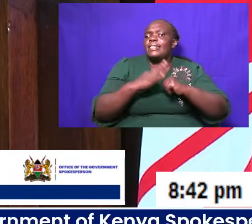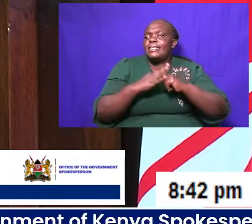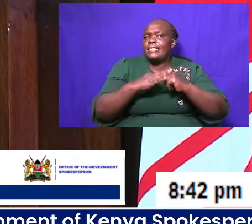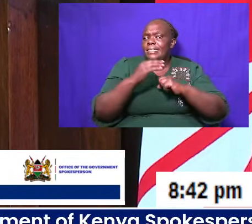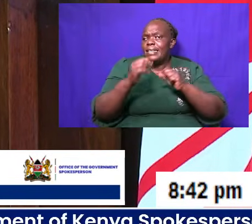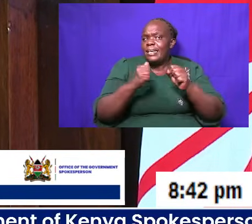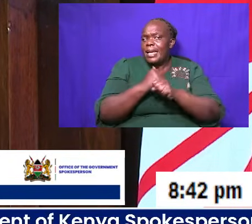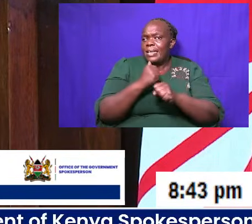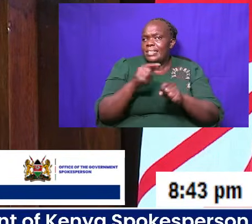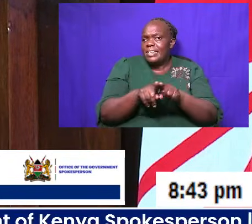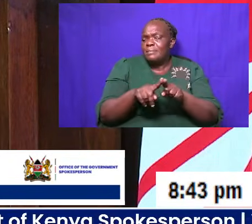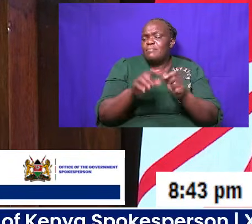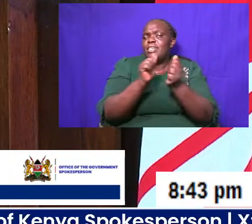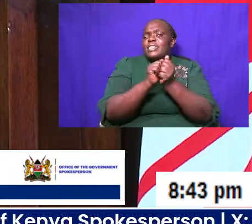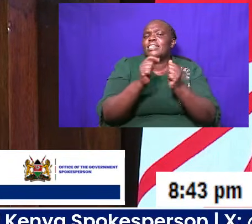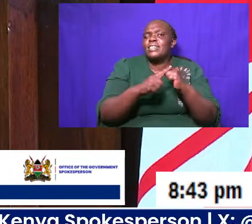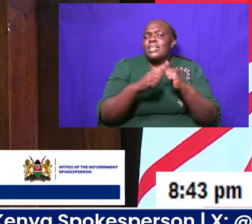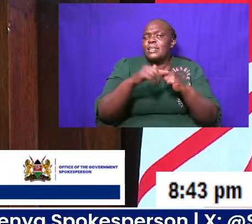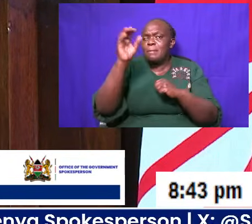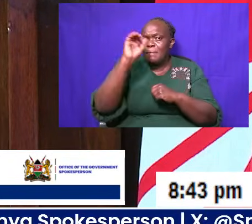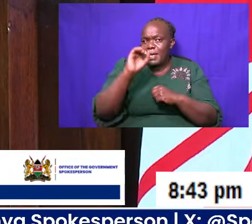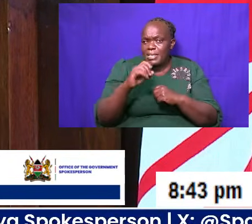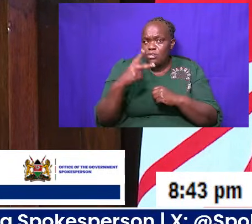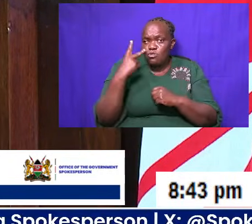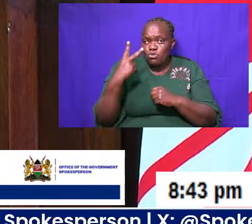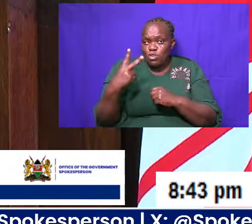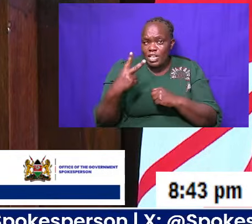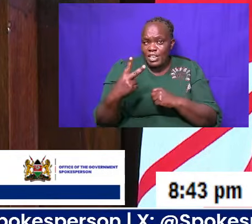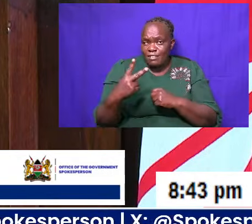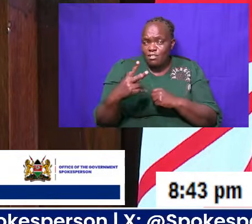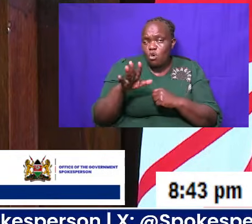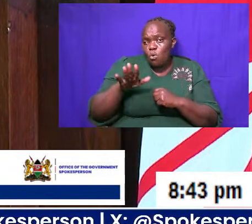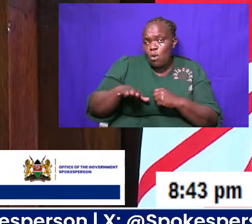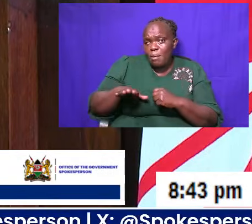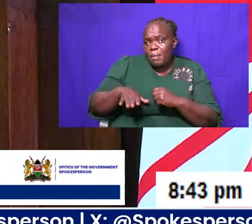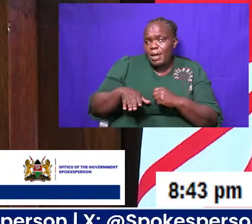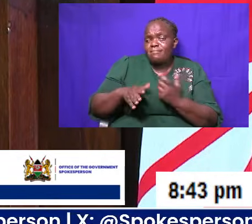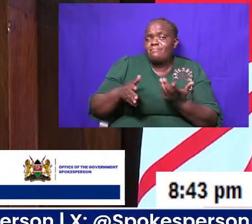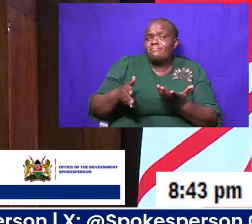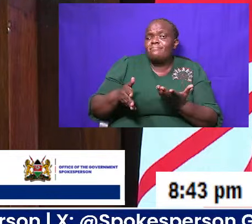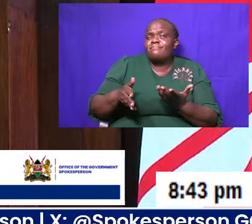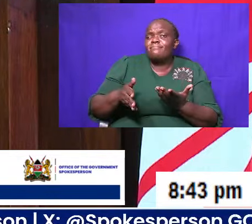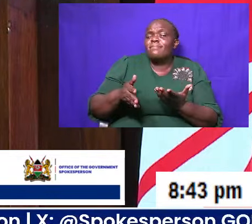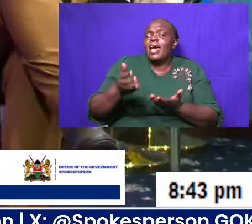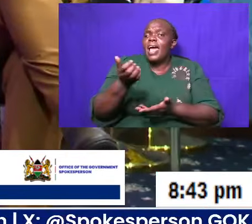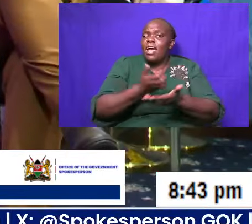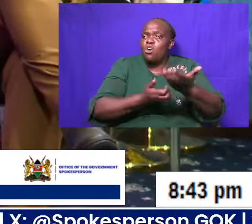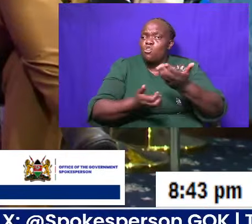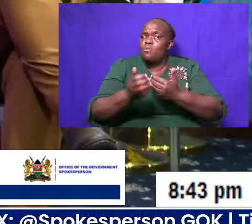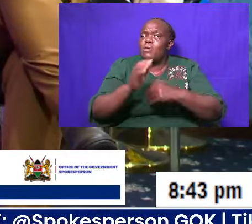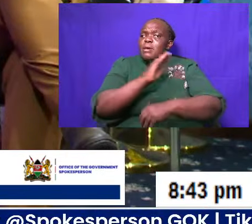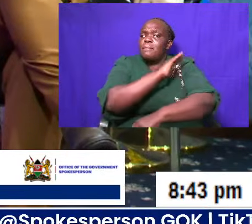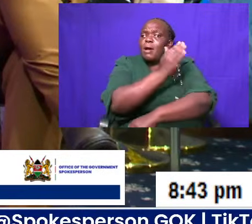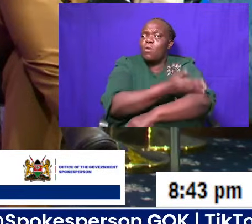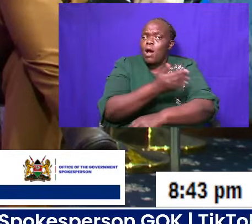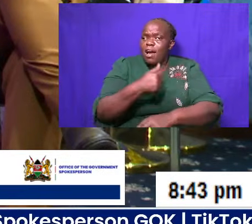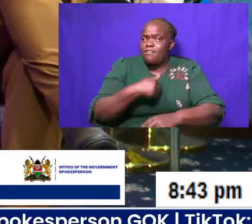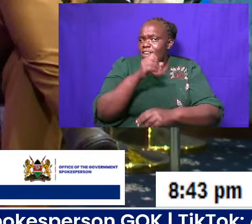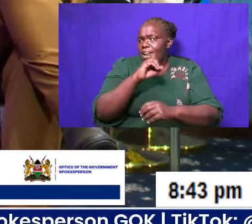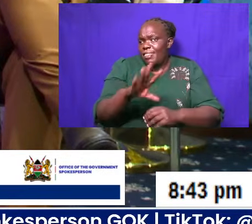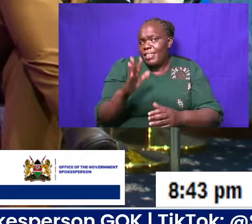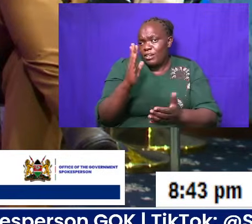around 15%. You're looking at women who actually have no economic power. So